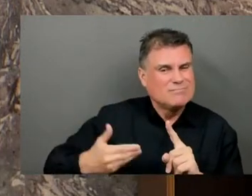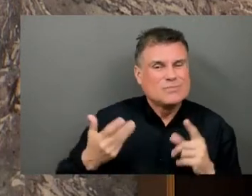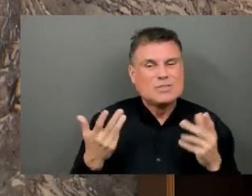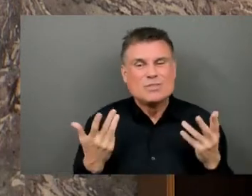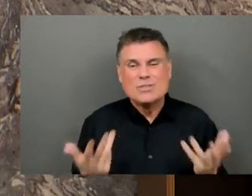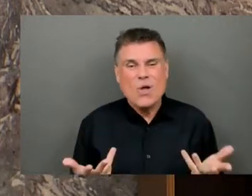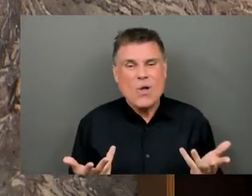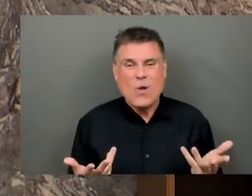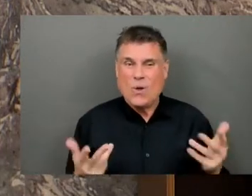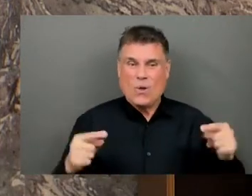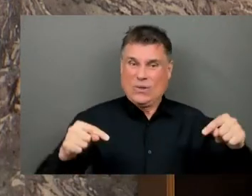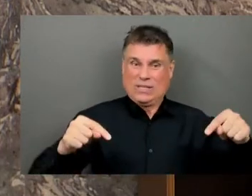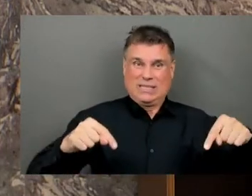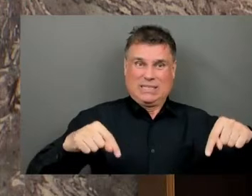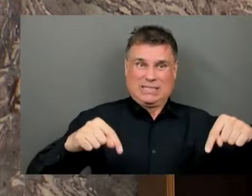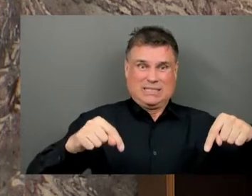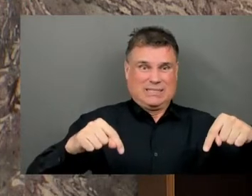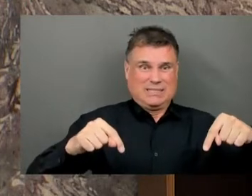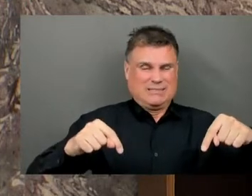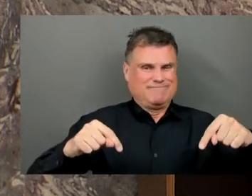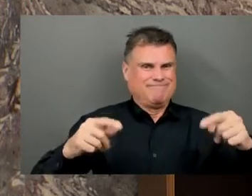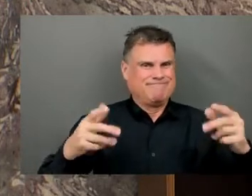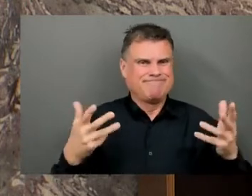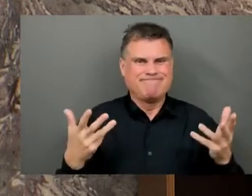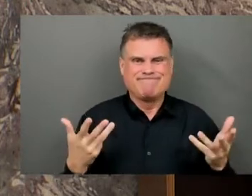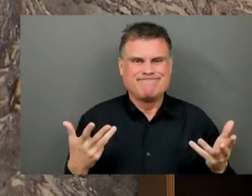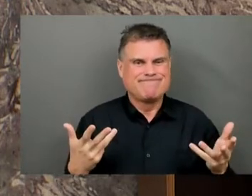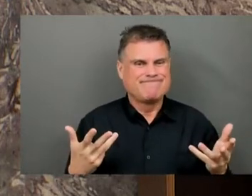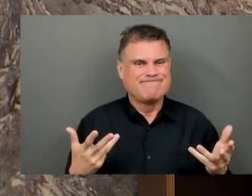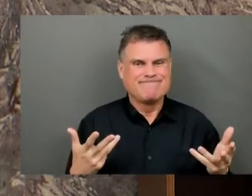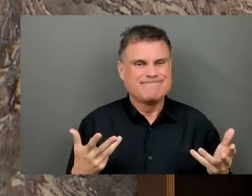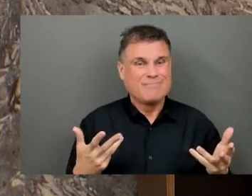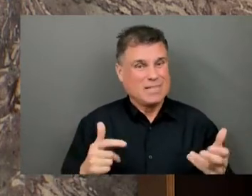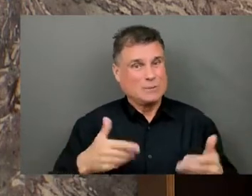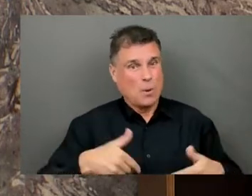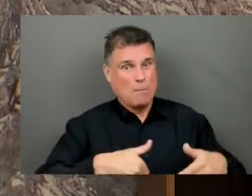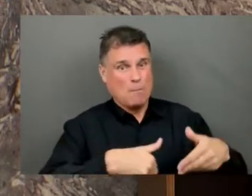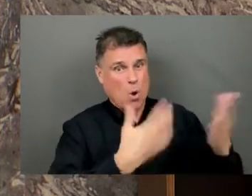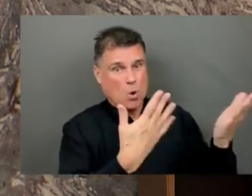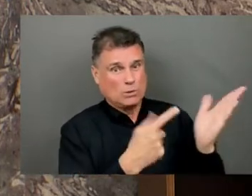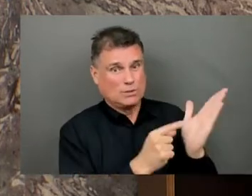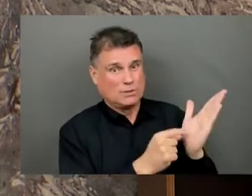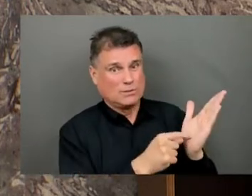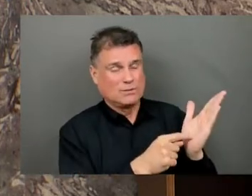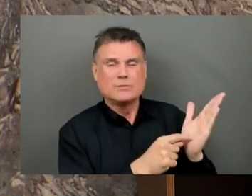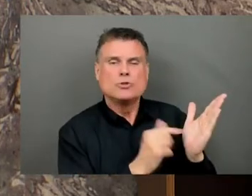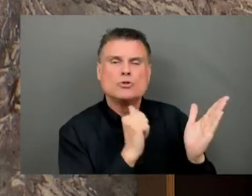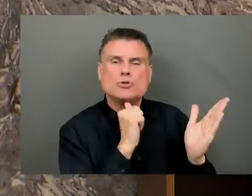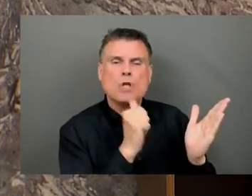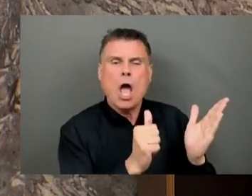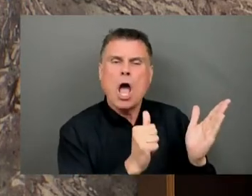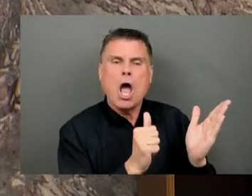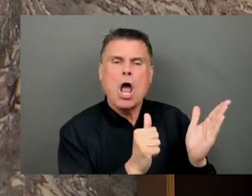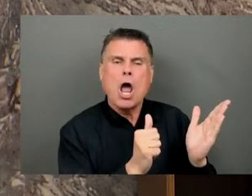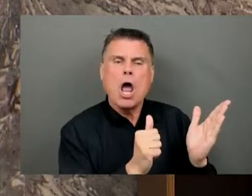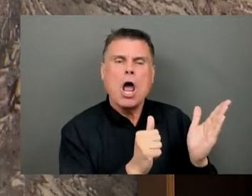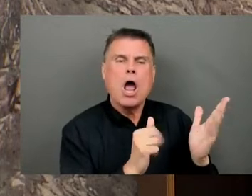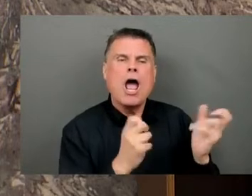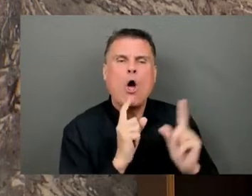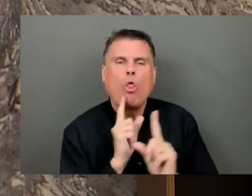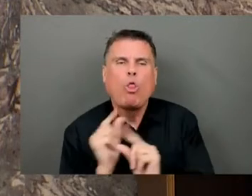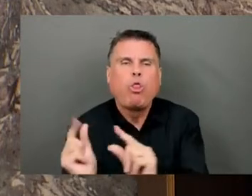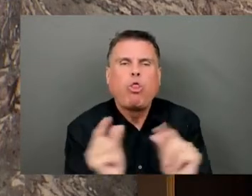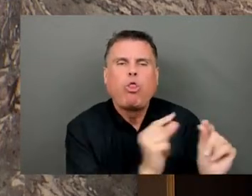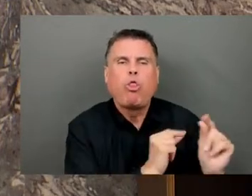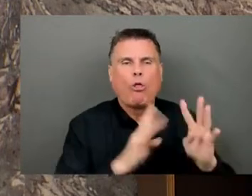in any way scurrilous. This isn't in any way rumors. These are actual companies, actual people that have